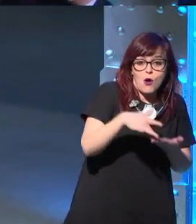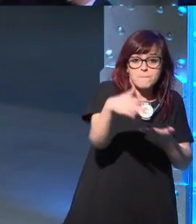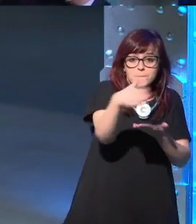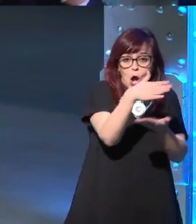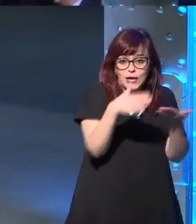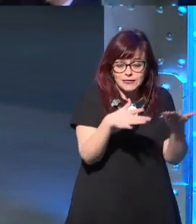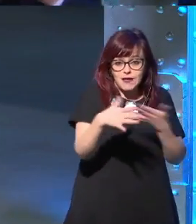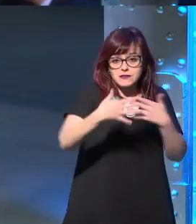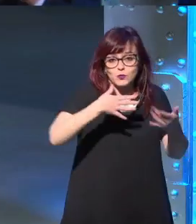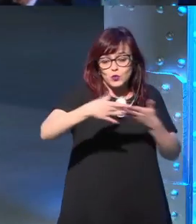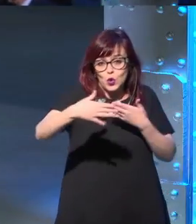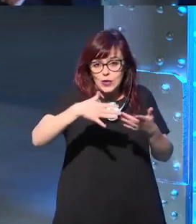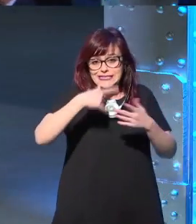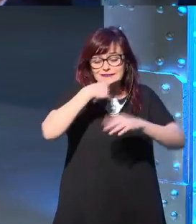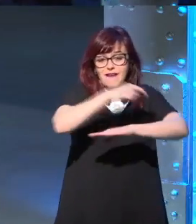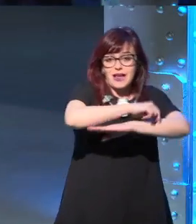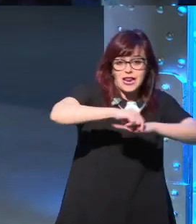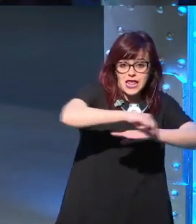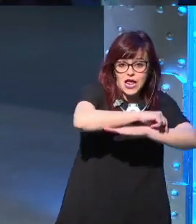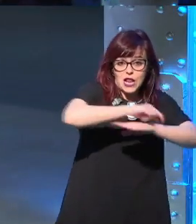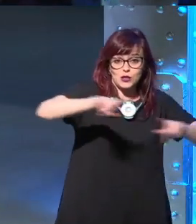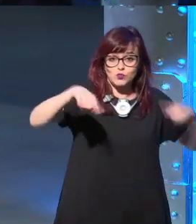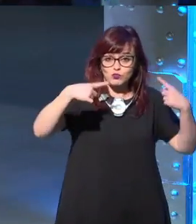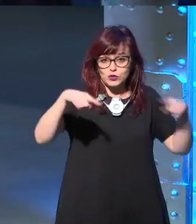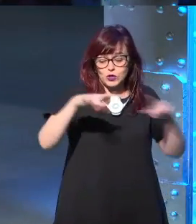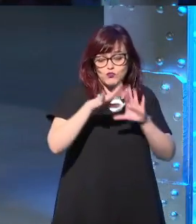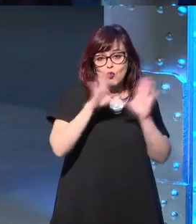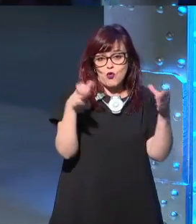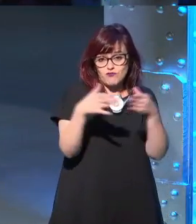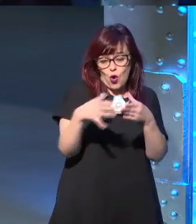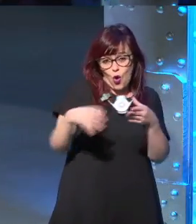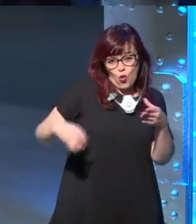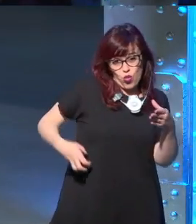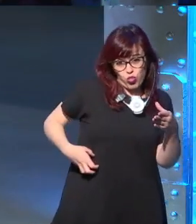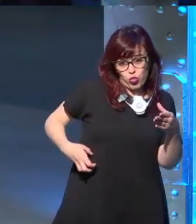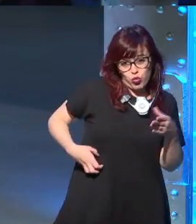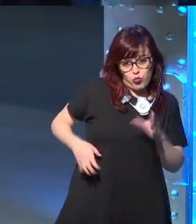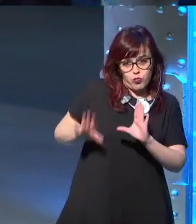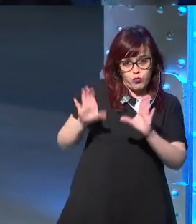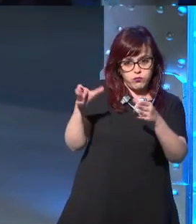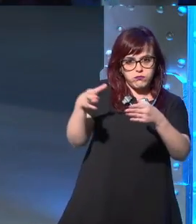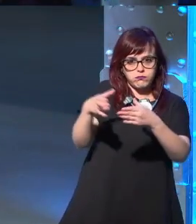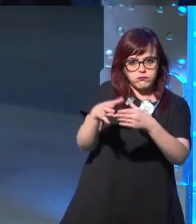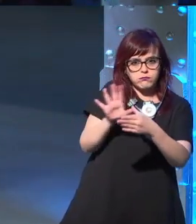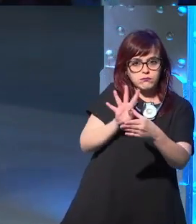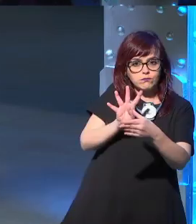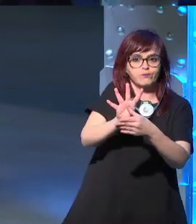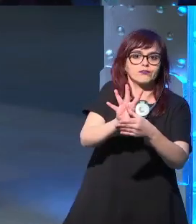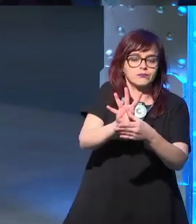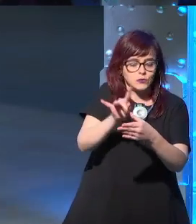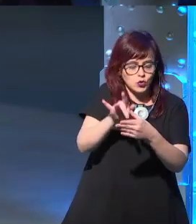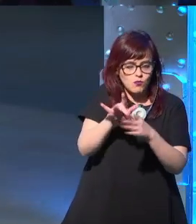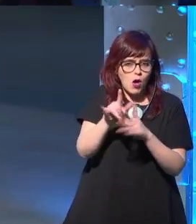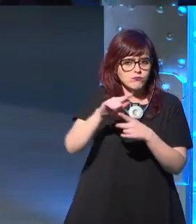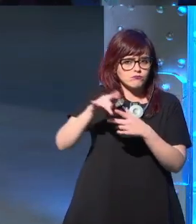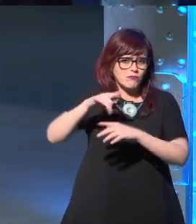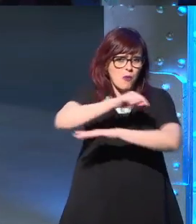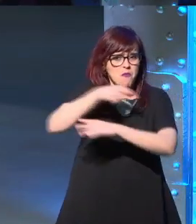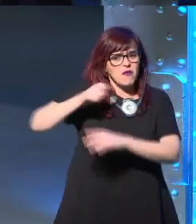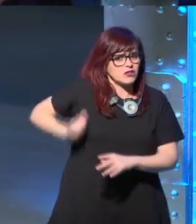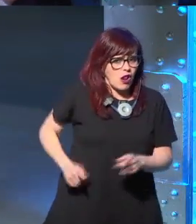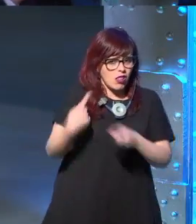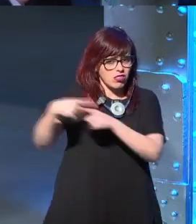musicians all at the court. And Leonardo and a group of friends are asked to help figure out how to help improve the cathedral in